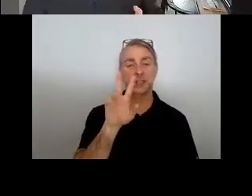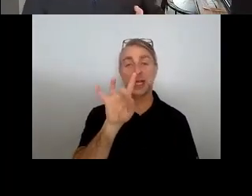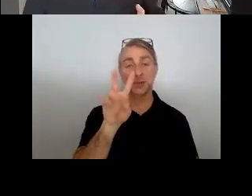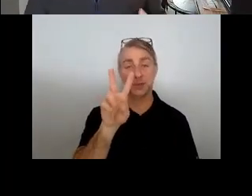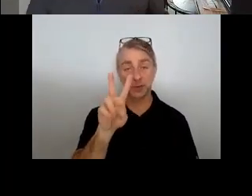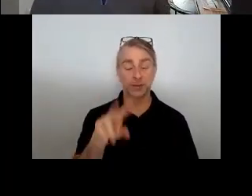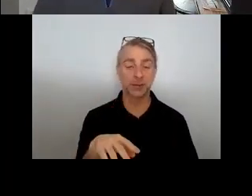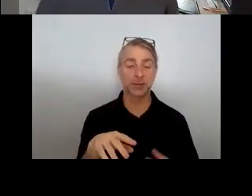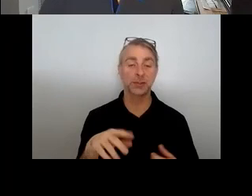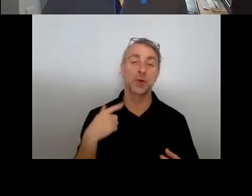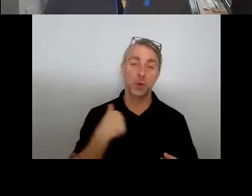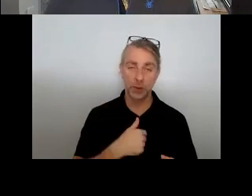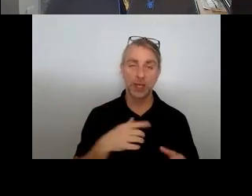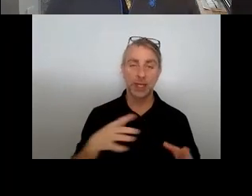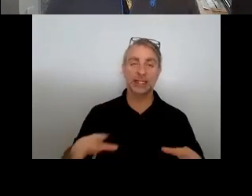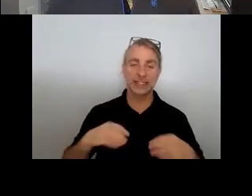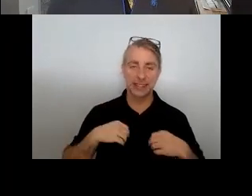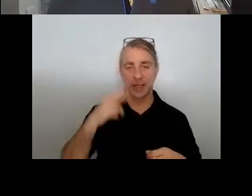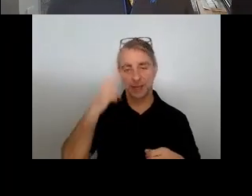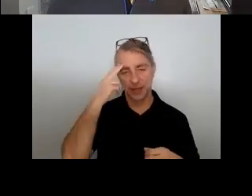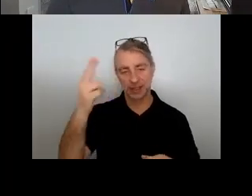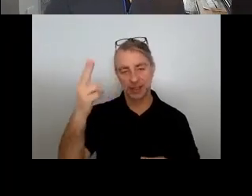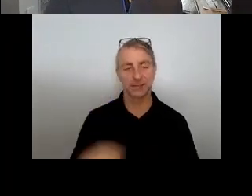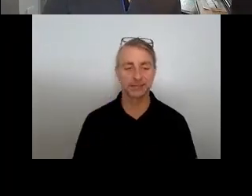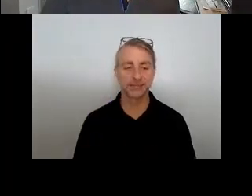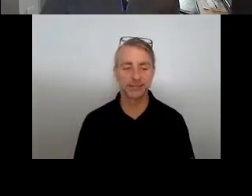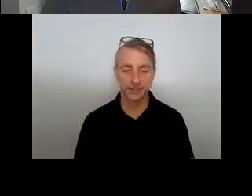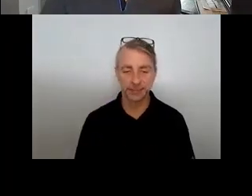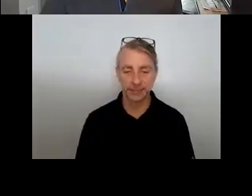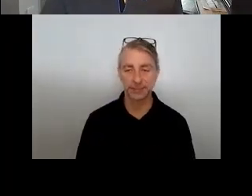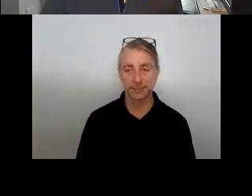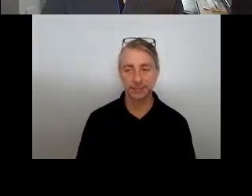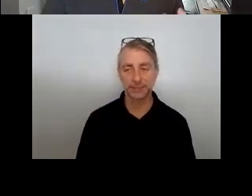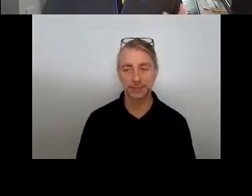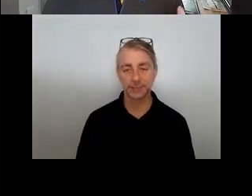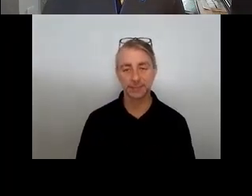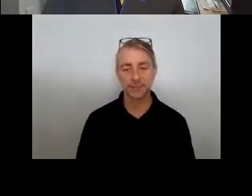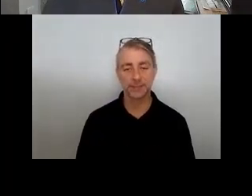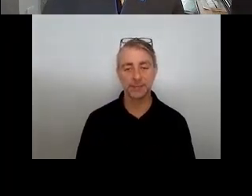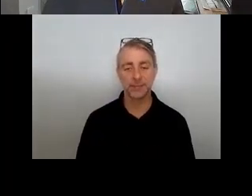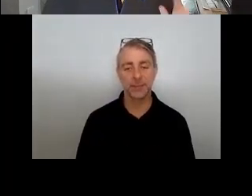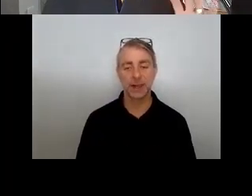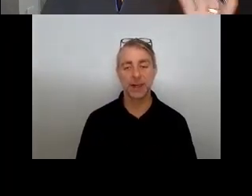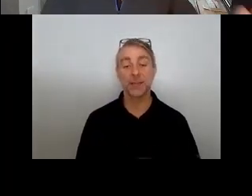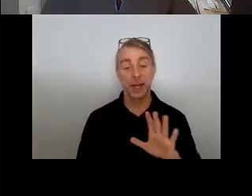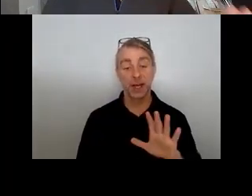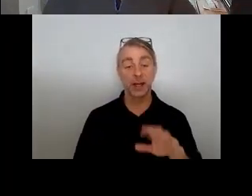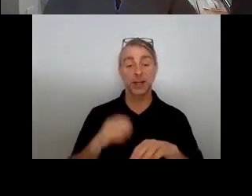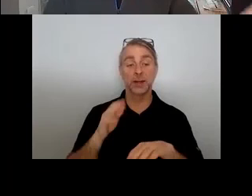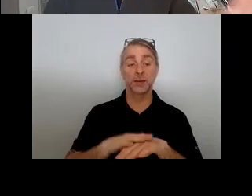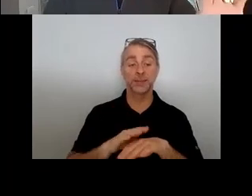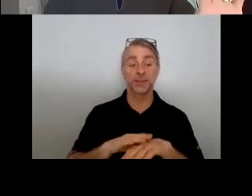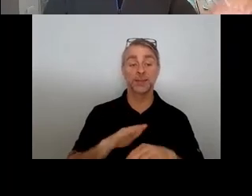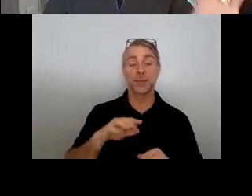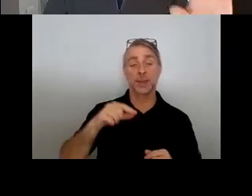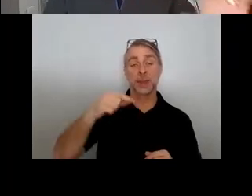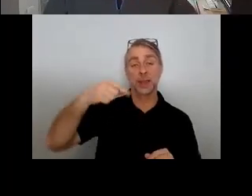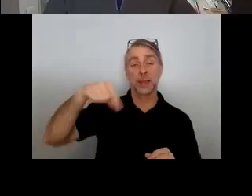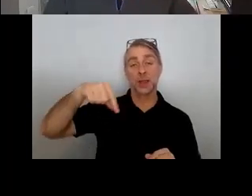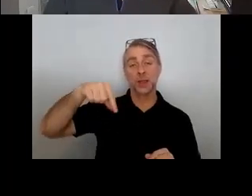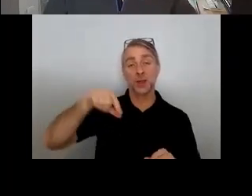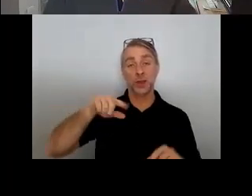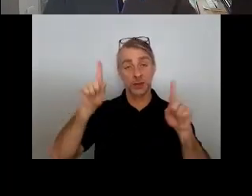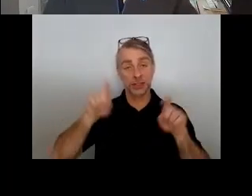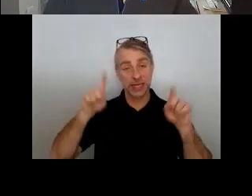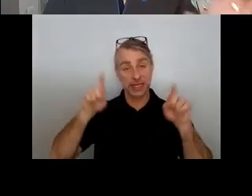are homogeneous. This is worth cautioning though. The Q test, especially in examples like